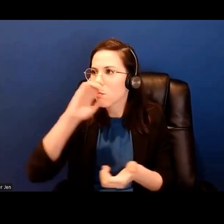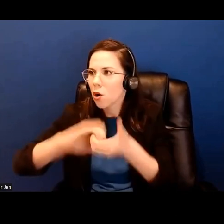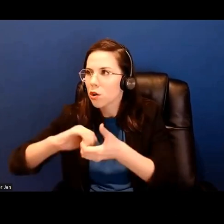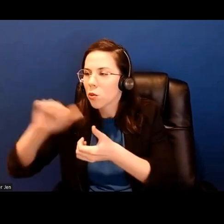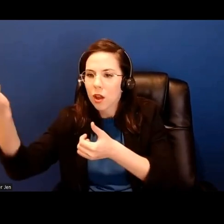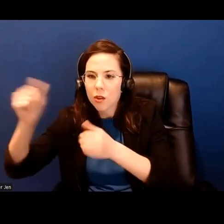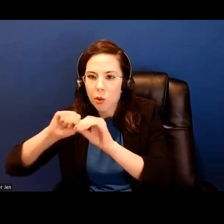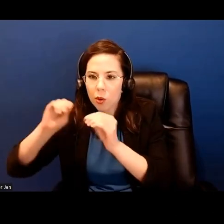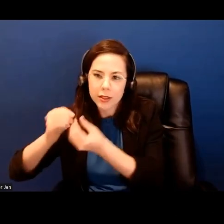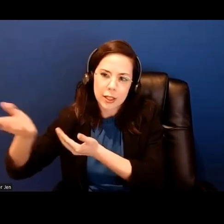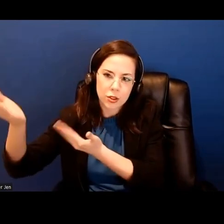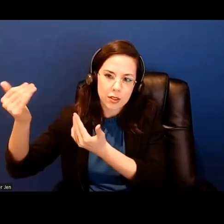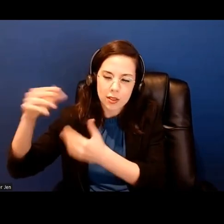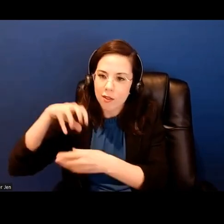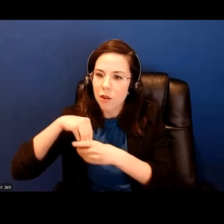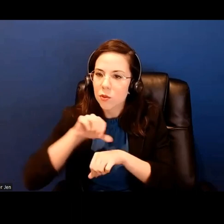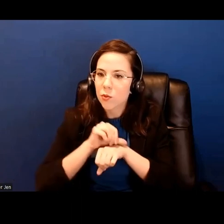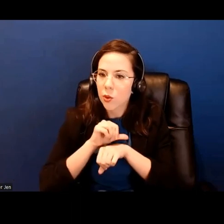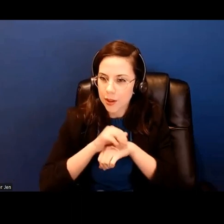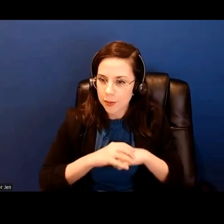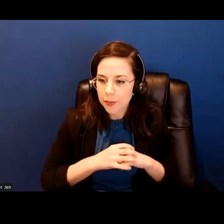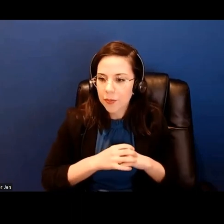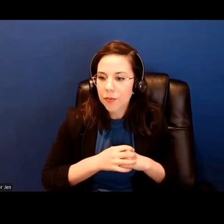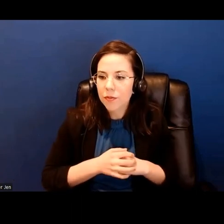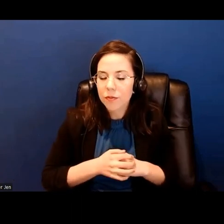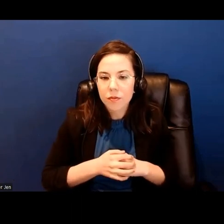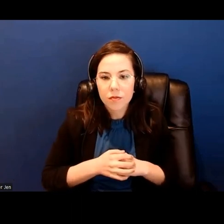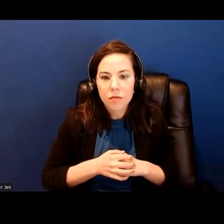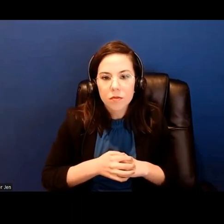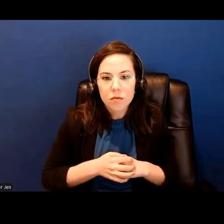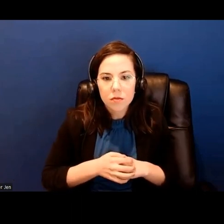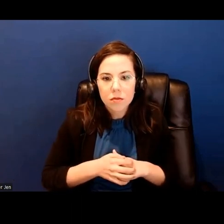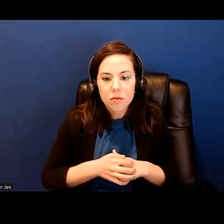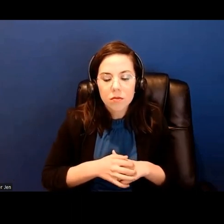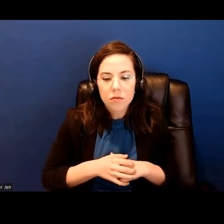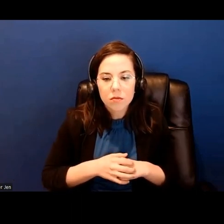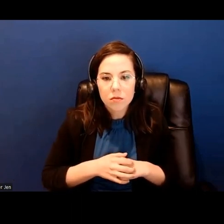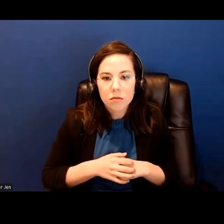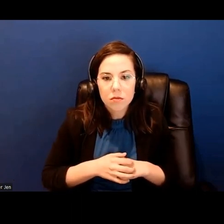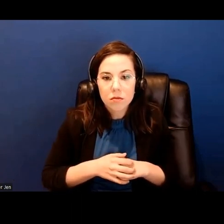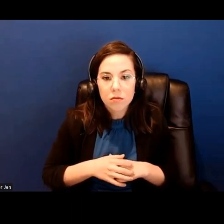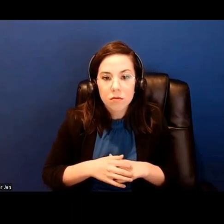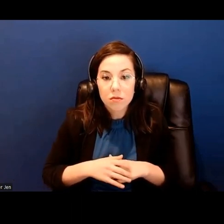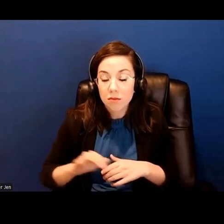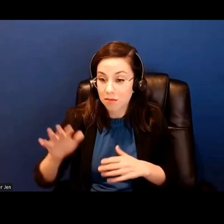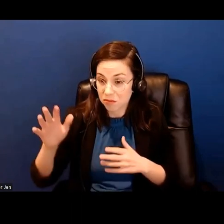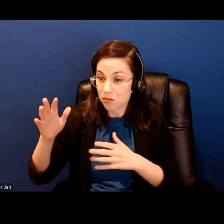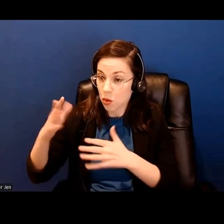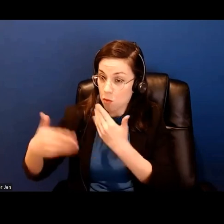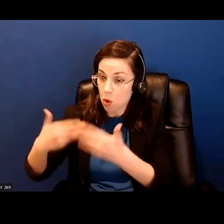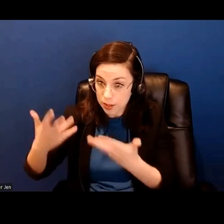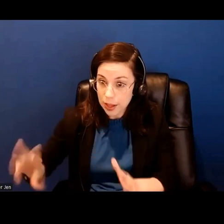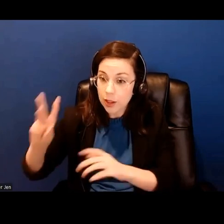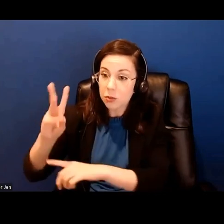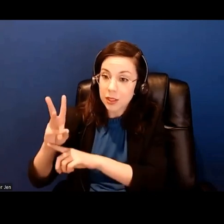community-based organizations that are doing that. And then there is a completion of that process at about 6 months and an